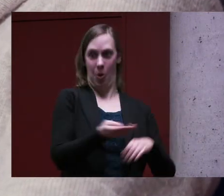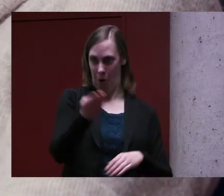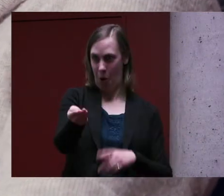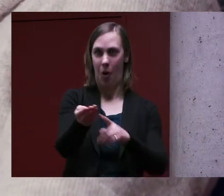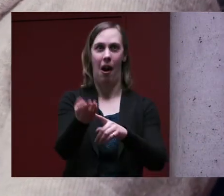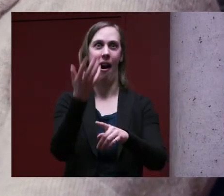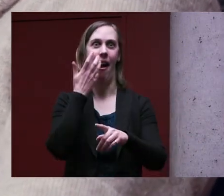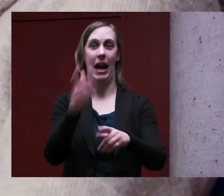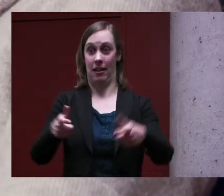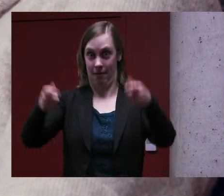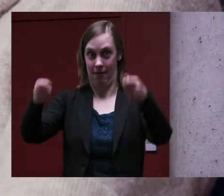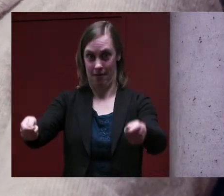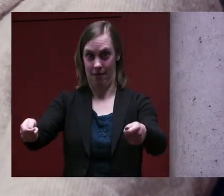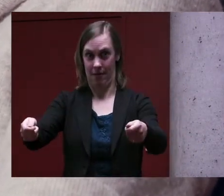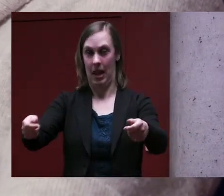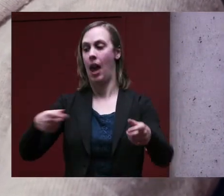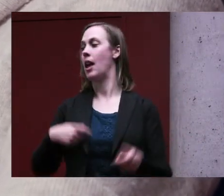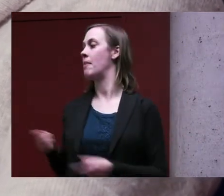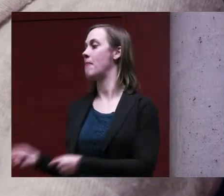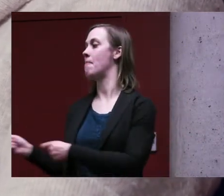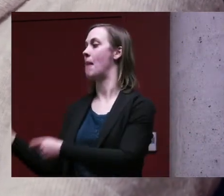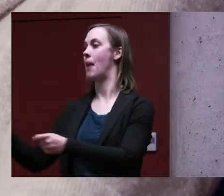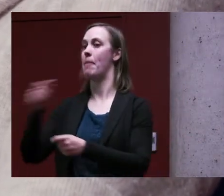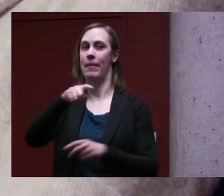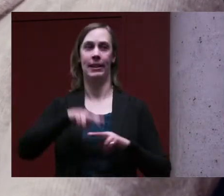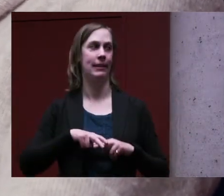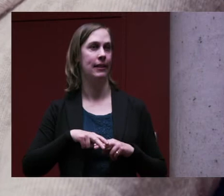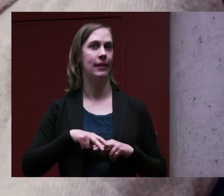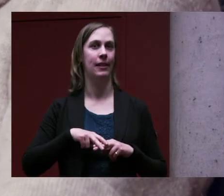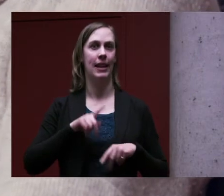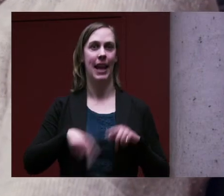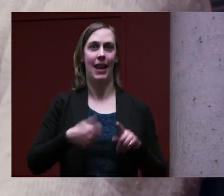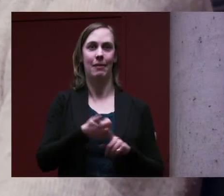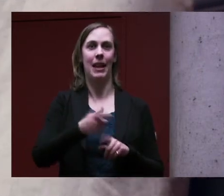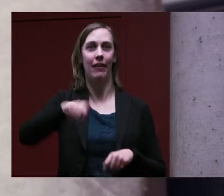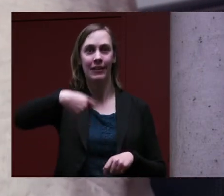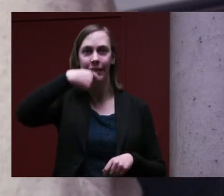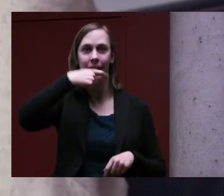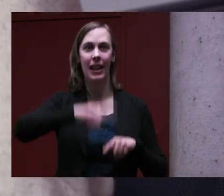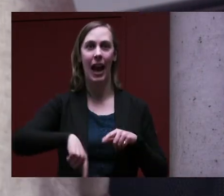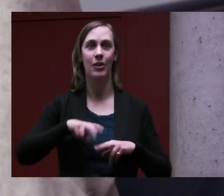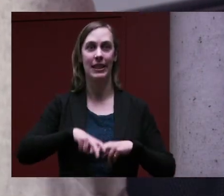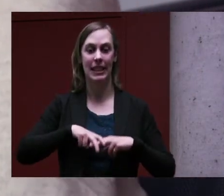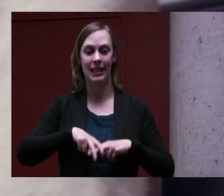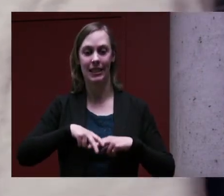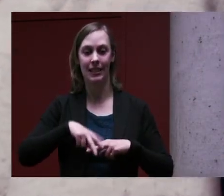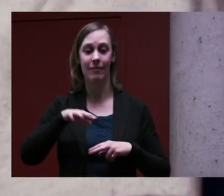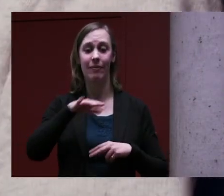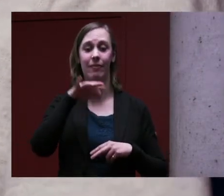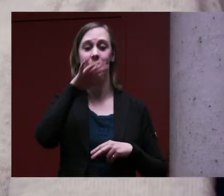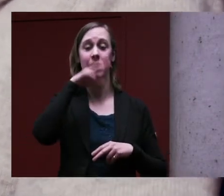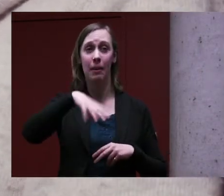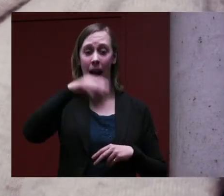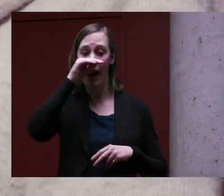served, and someone can feed them. People are left there looking at the table,